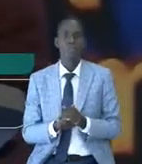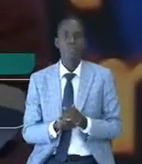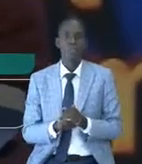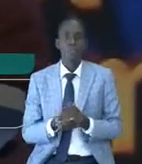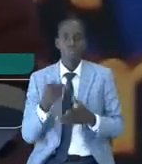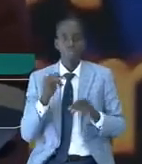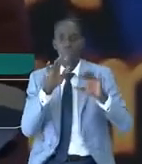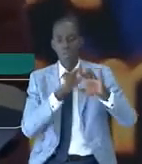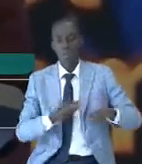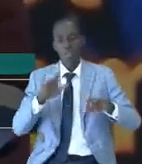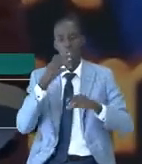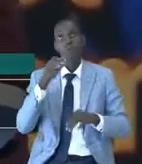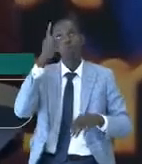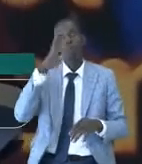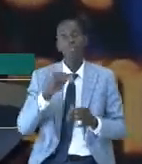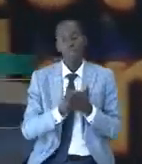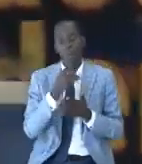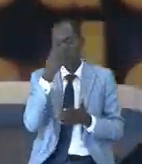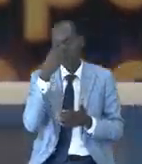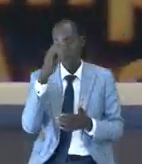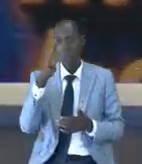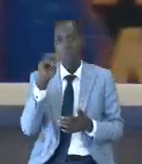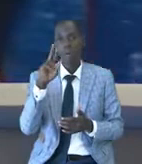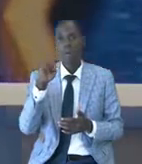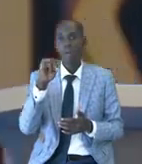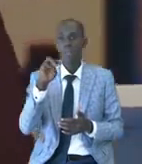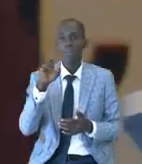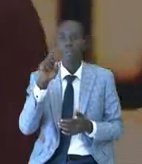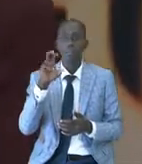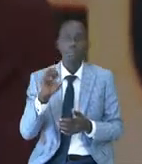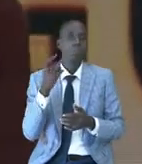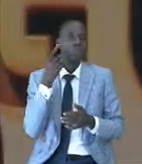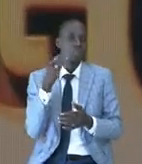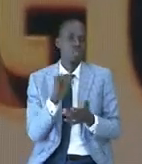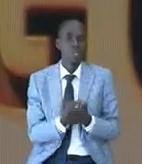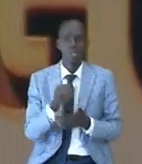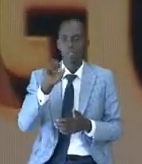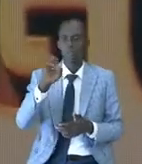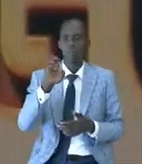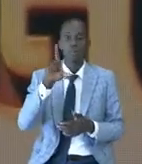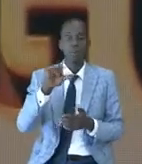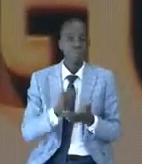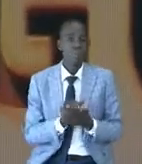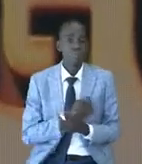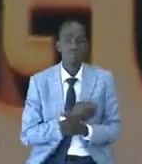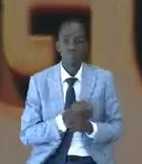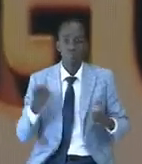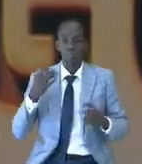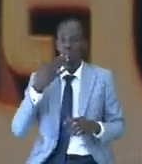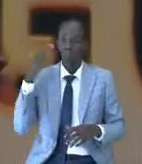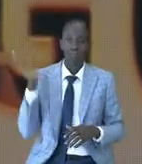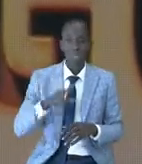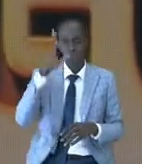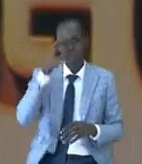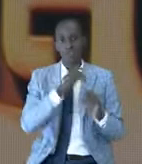of God. Save him. Look at Saul, that injurious man. And the Lord saved